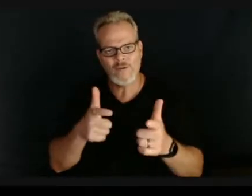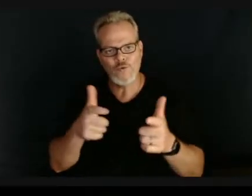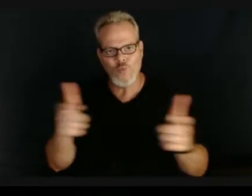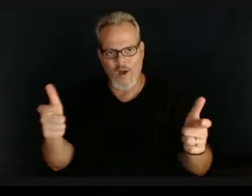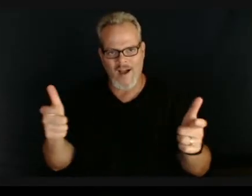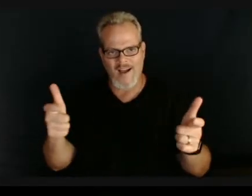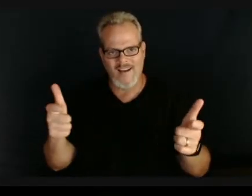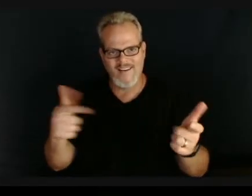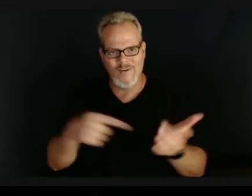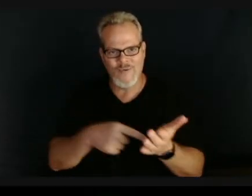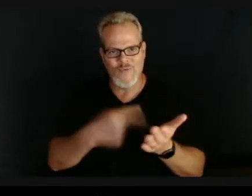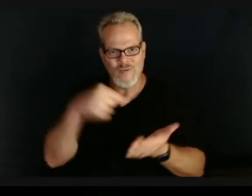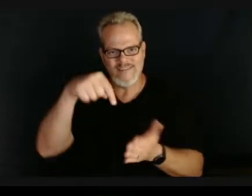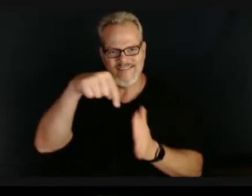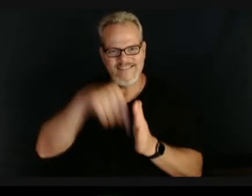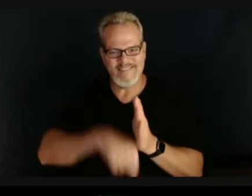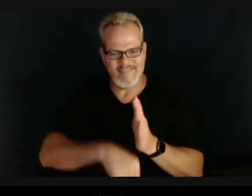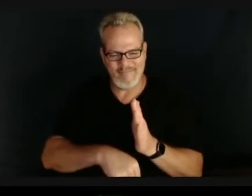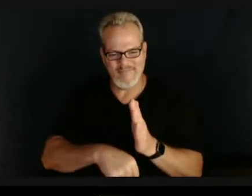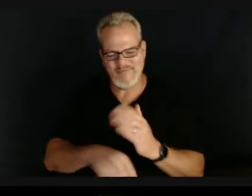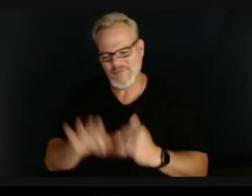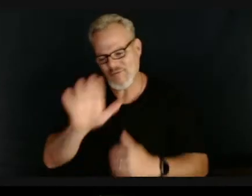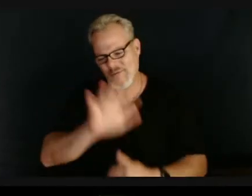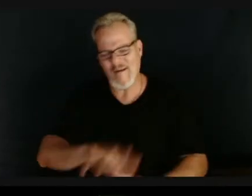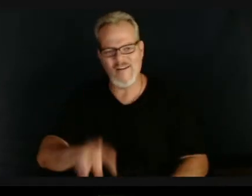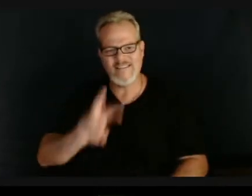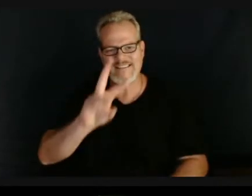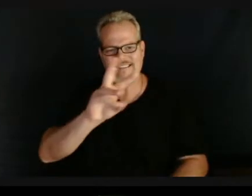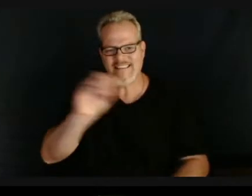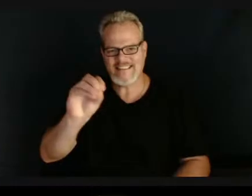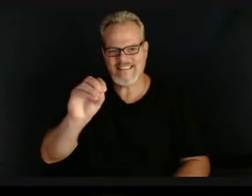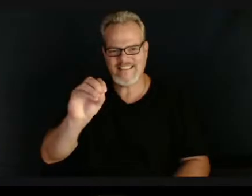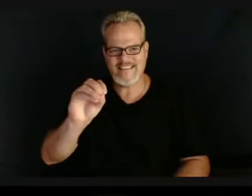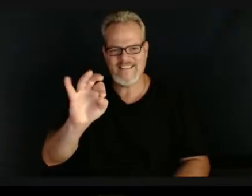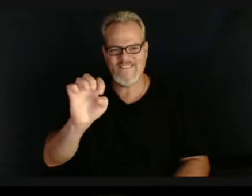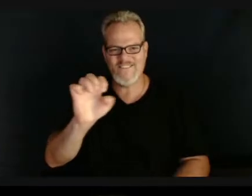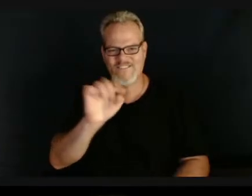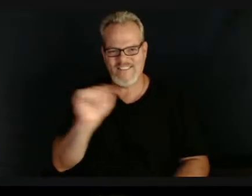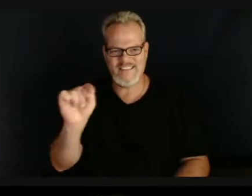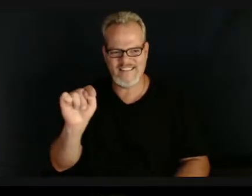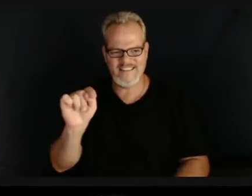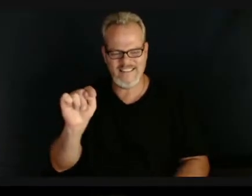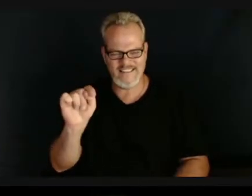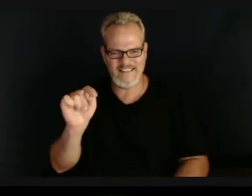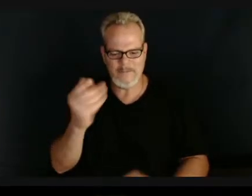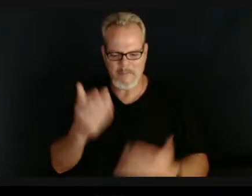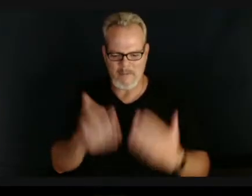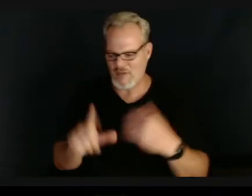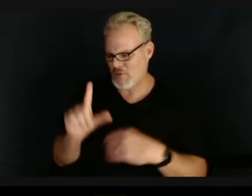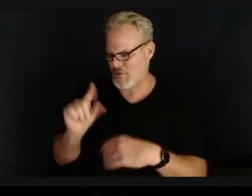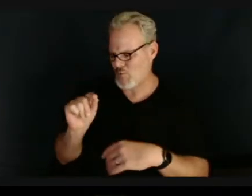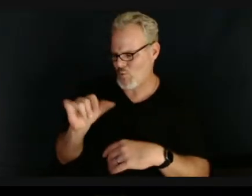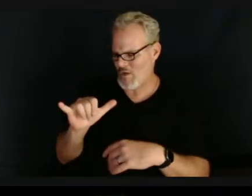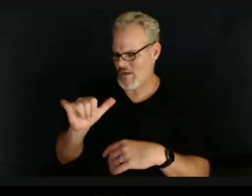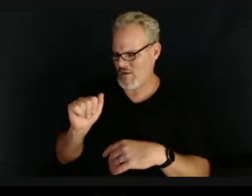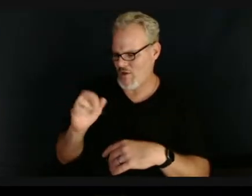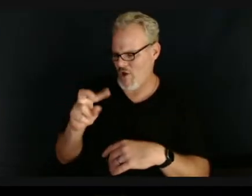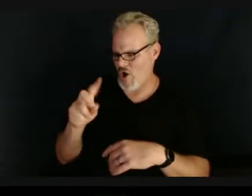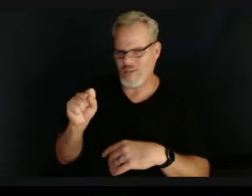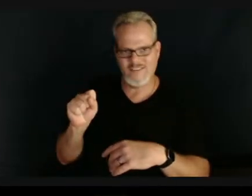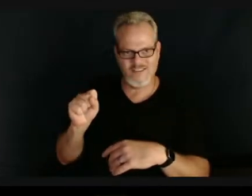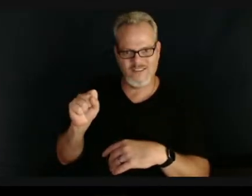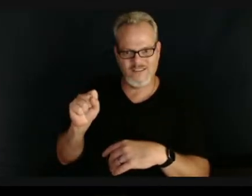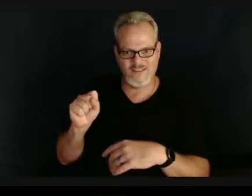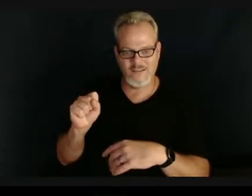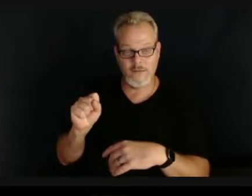that. So I would 60-ish feet, 20-ish meters, something like 20 yards, somewhere there. And we did have